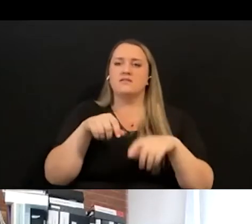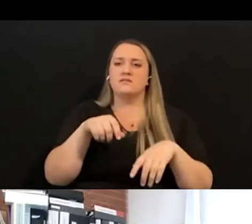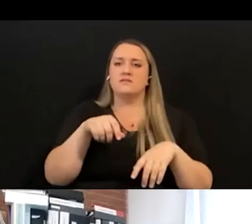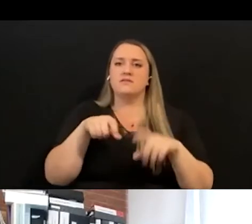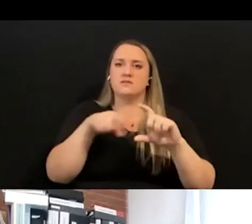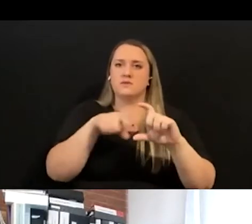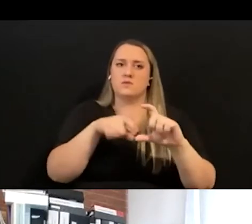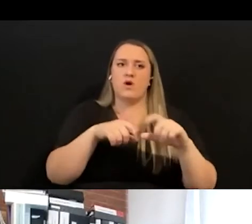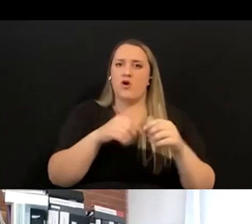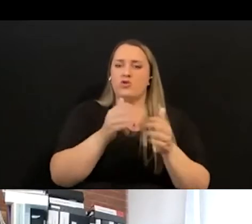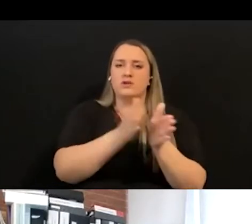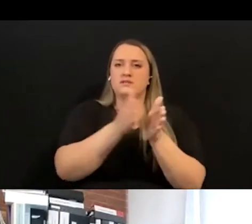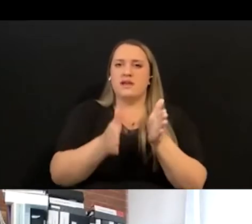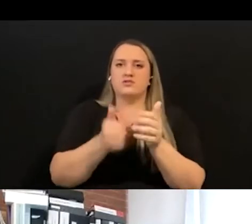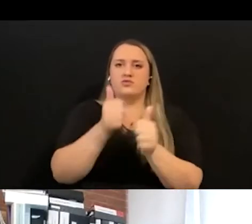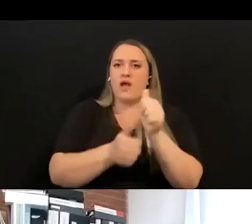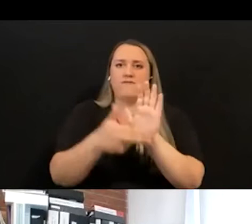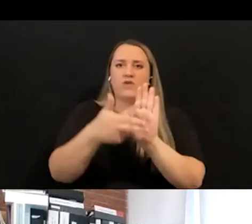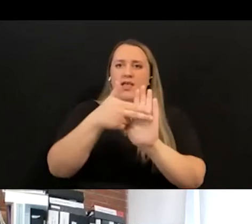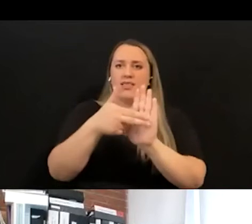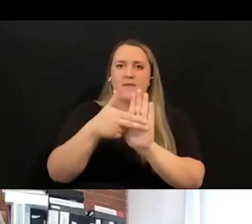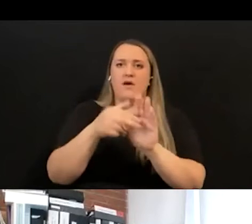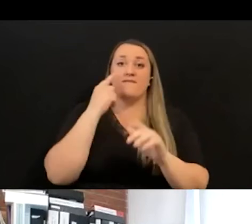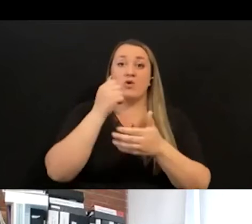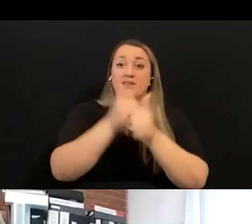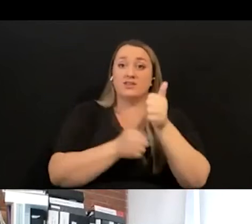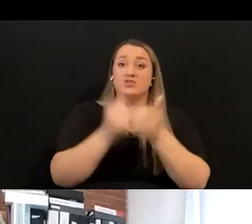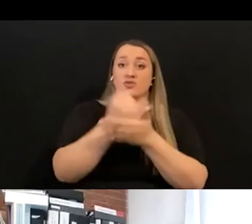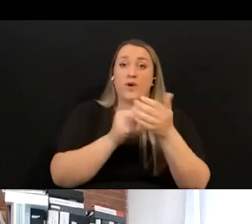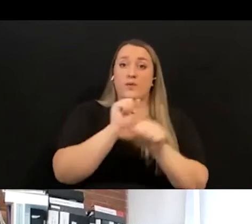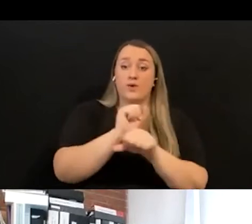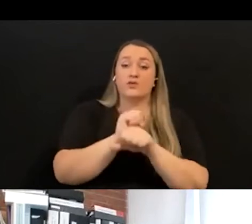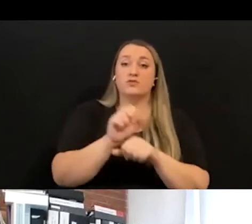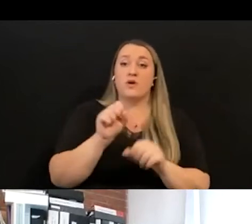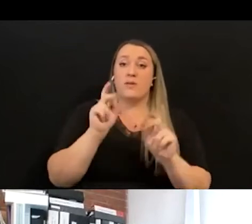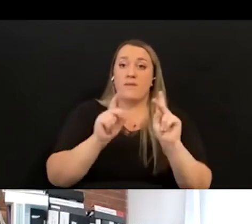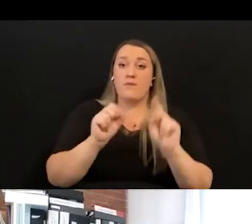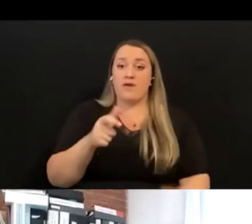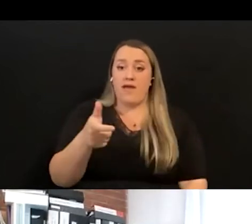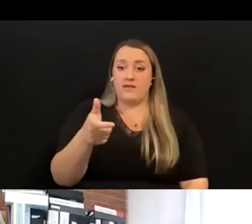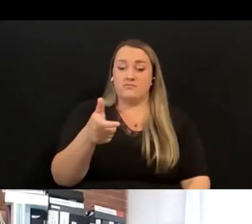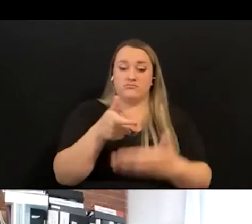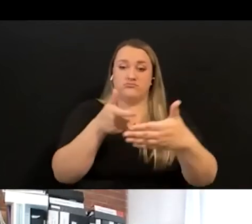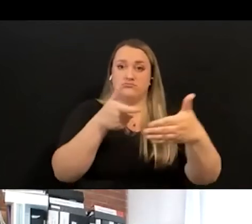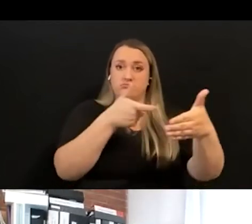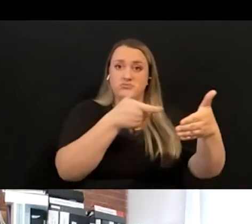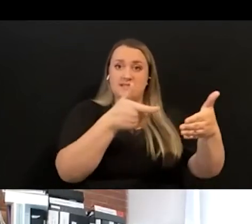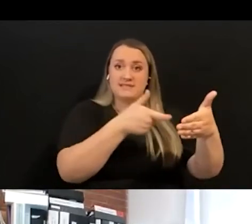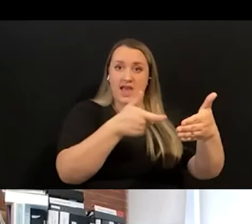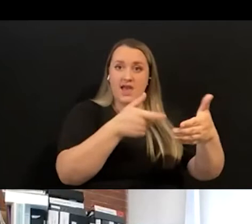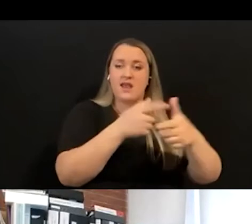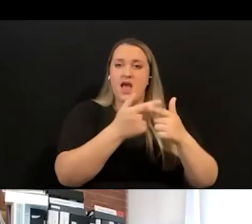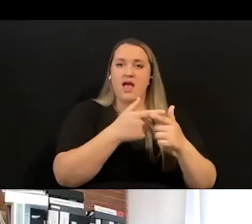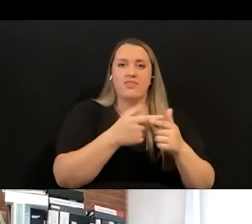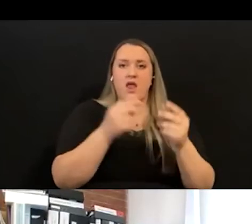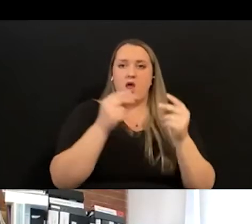beside every label for every artwork that people could scan, and then it would bring you to, and it would automatically